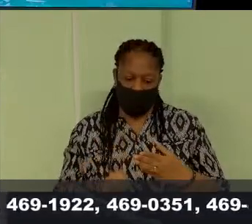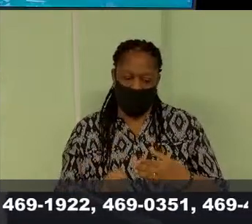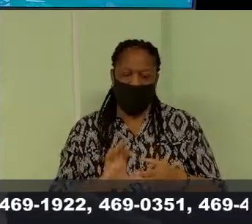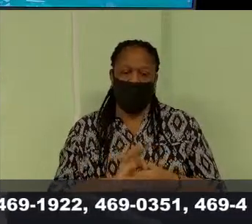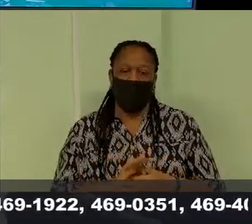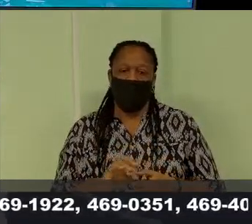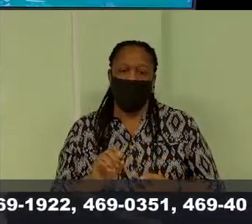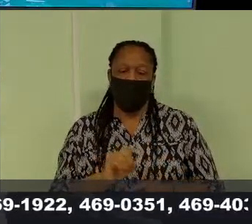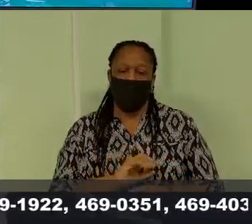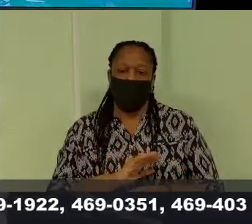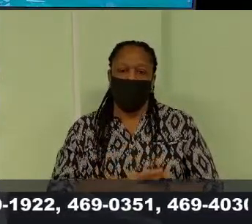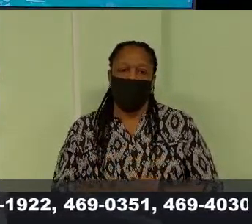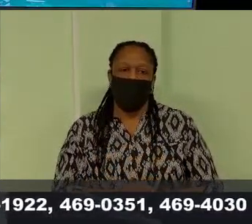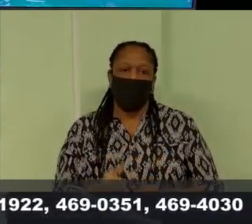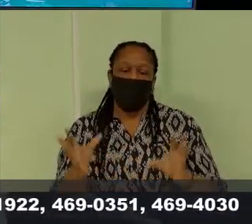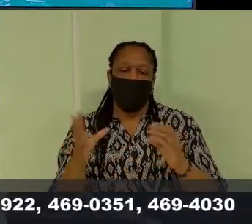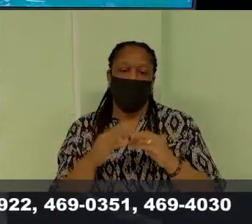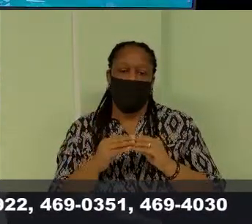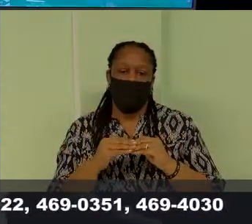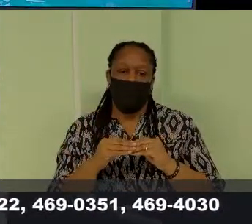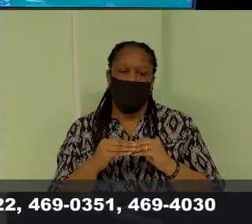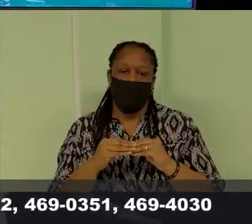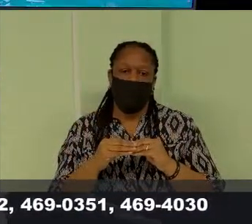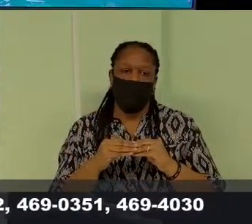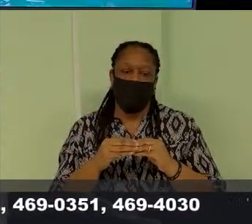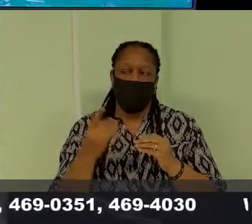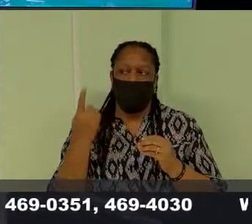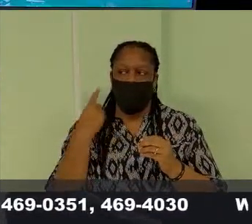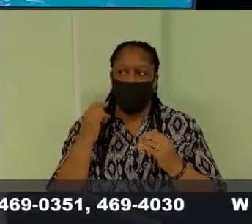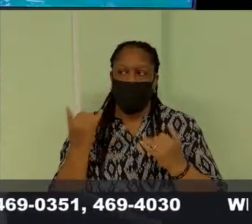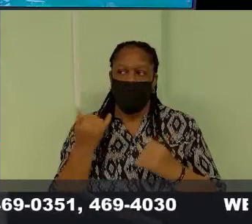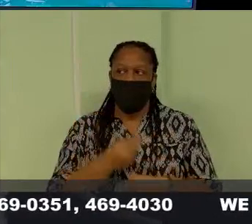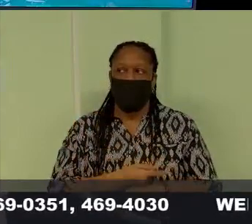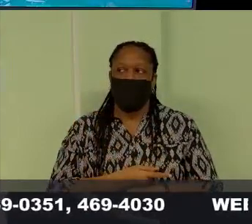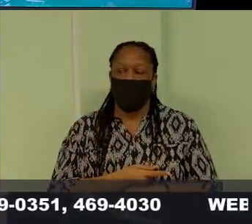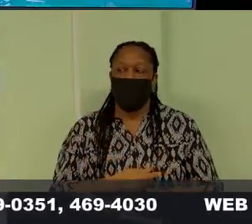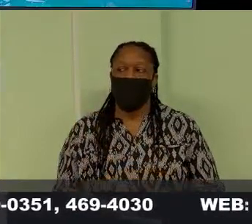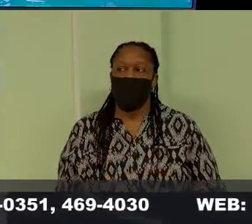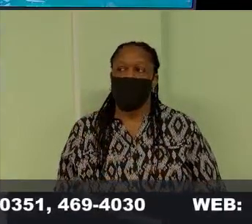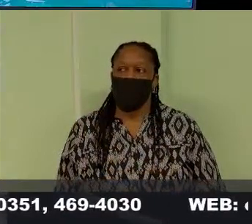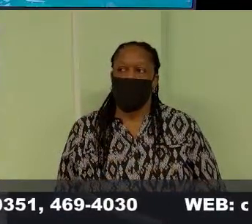our COVID-19 briefing for today.